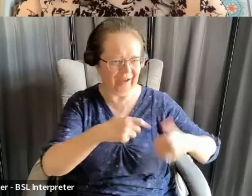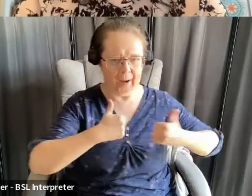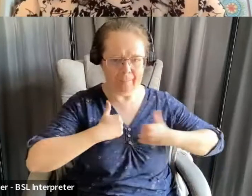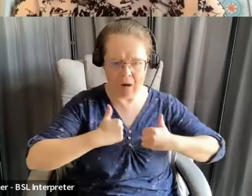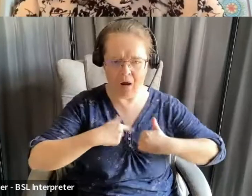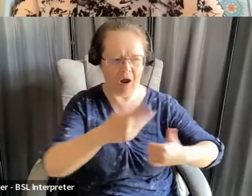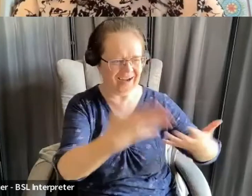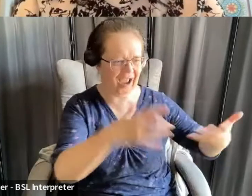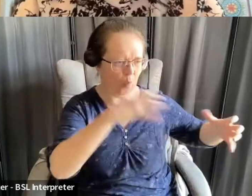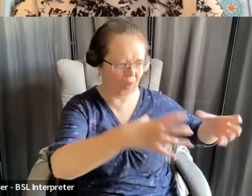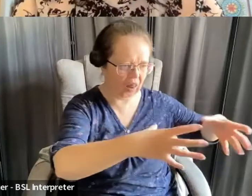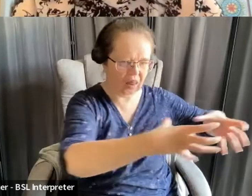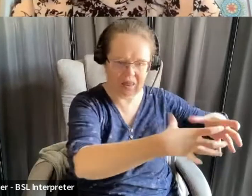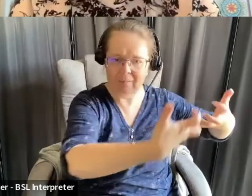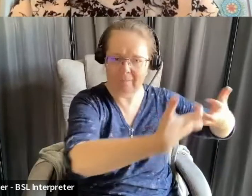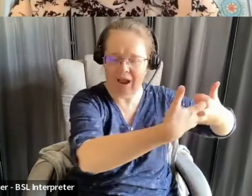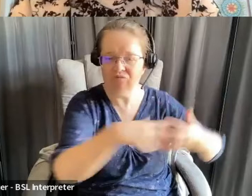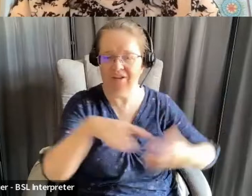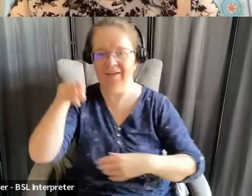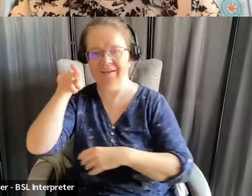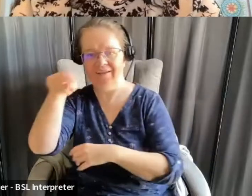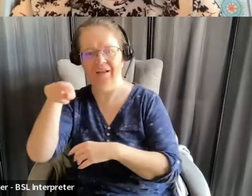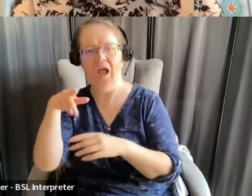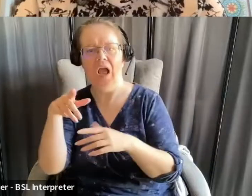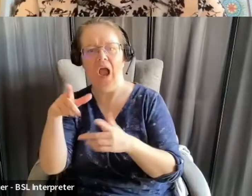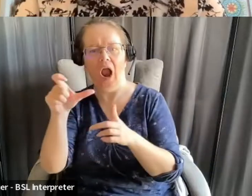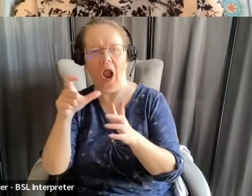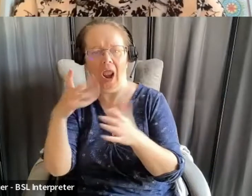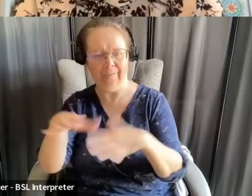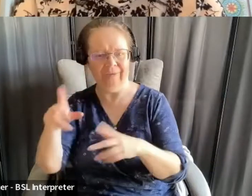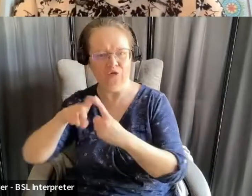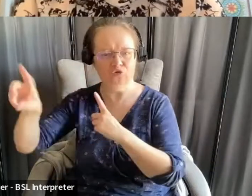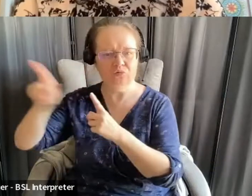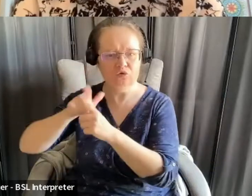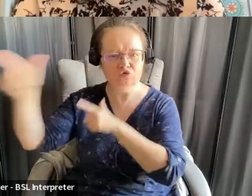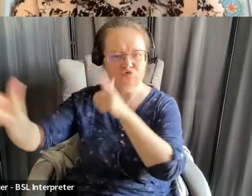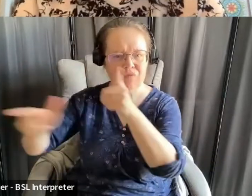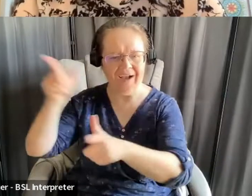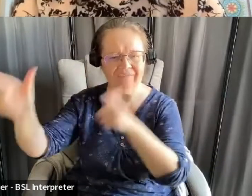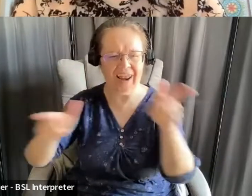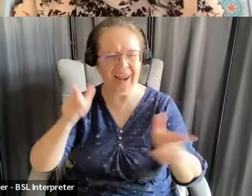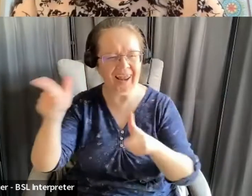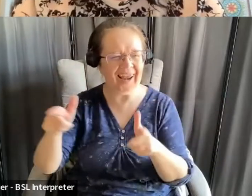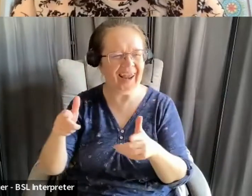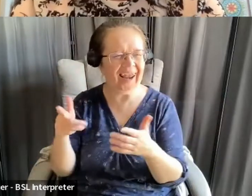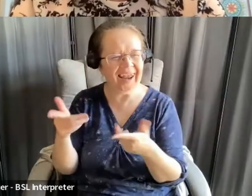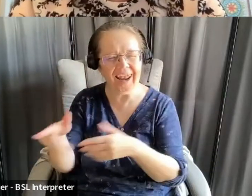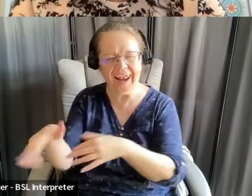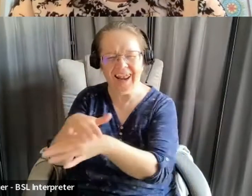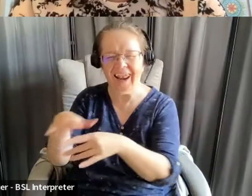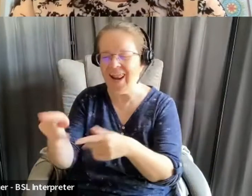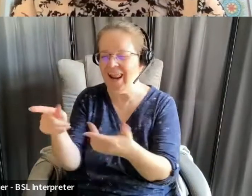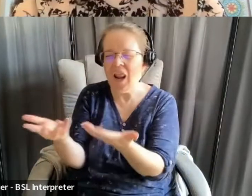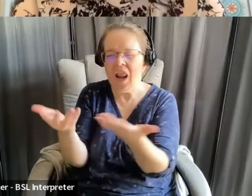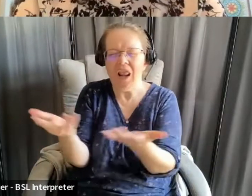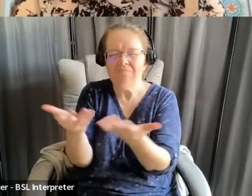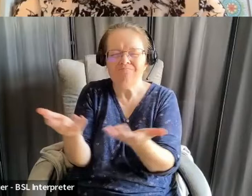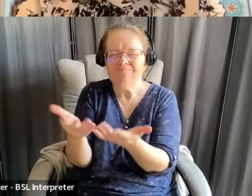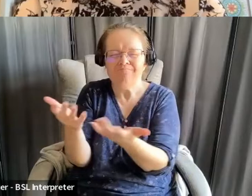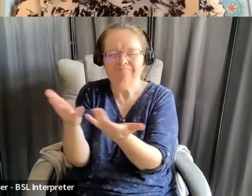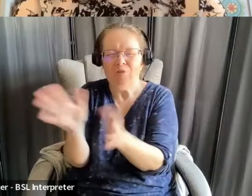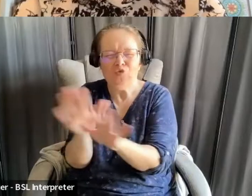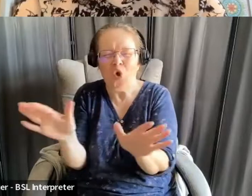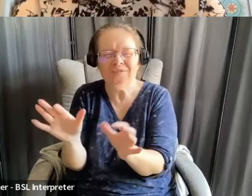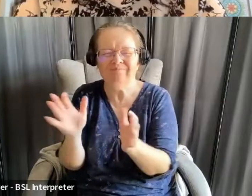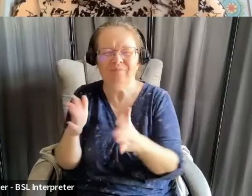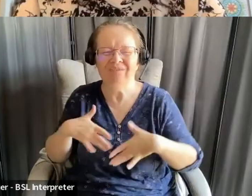travel, you know, you worked in other work environments, but it just wasn't sticking. You felt like there was something more